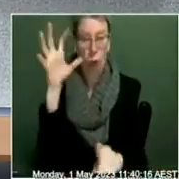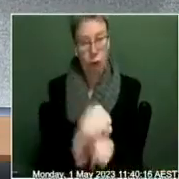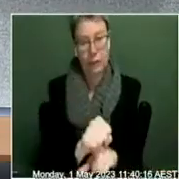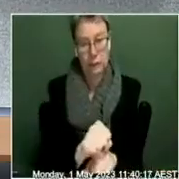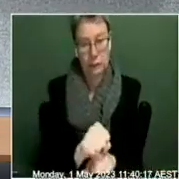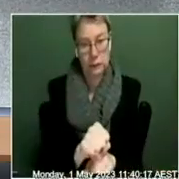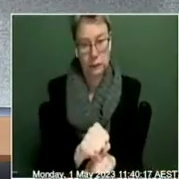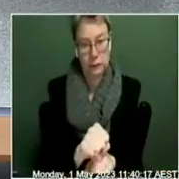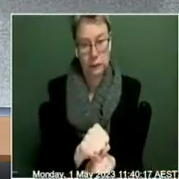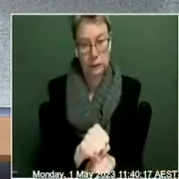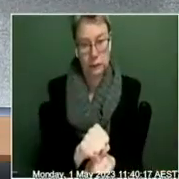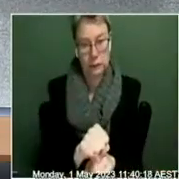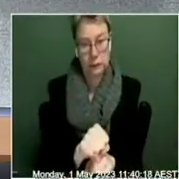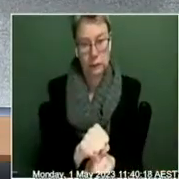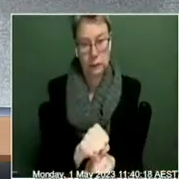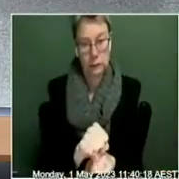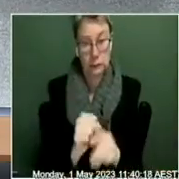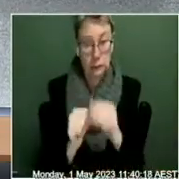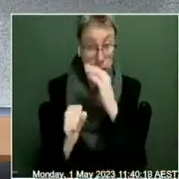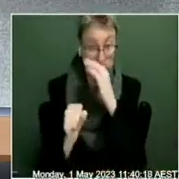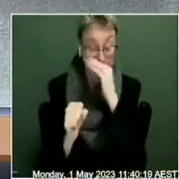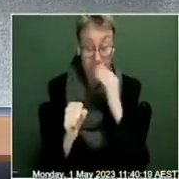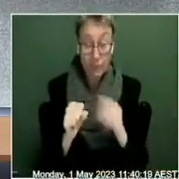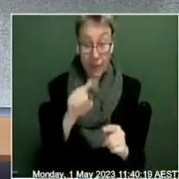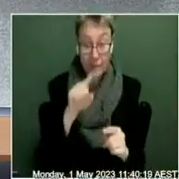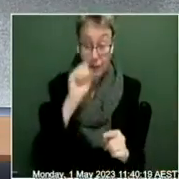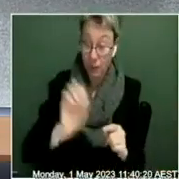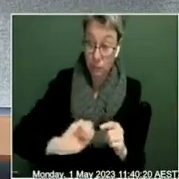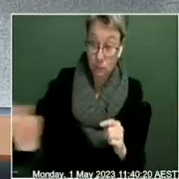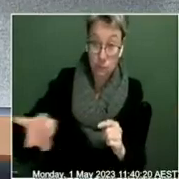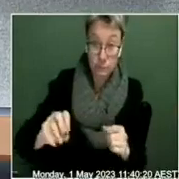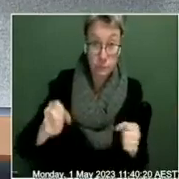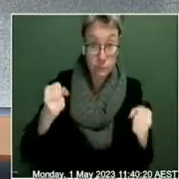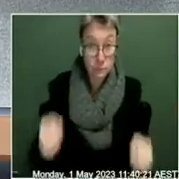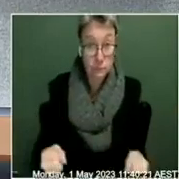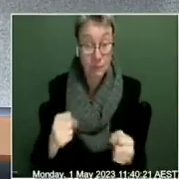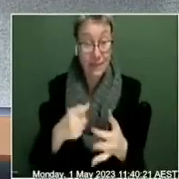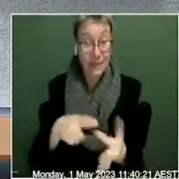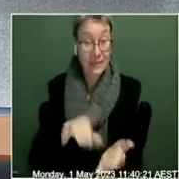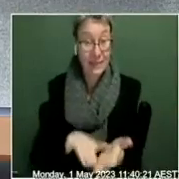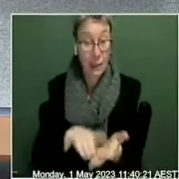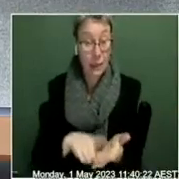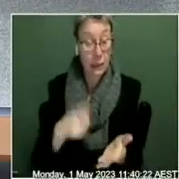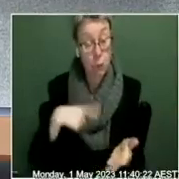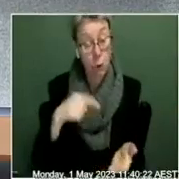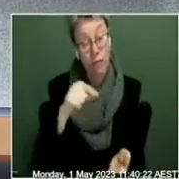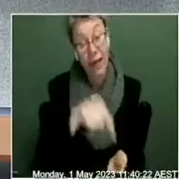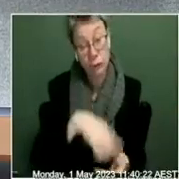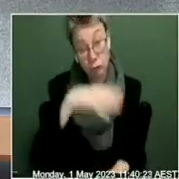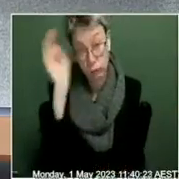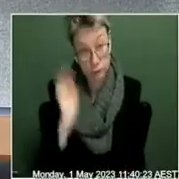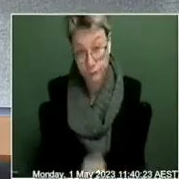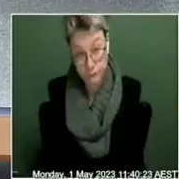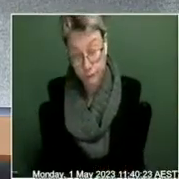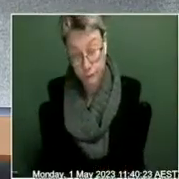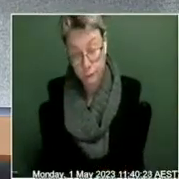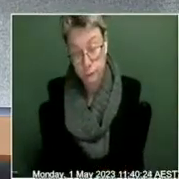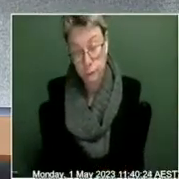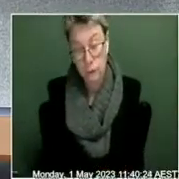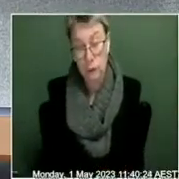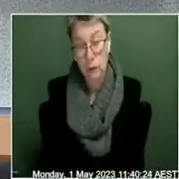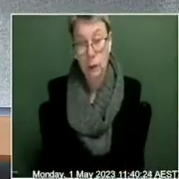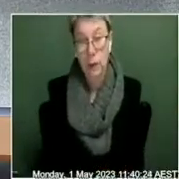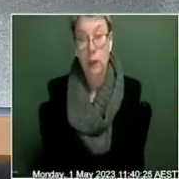intoxicated. It does mean that when police, if they happen to be the first responder in the case of someone found